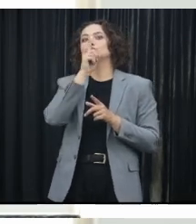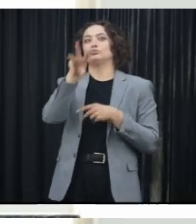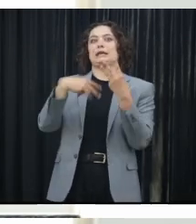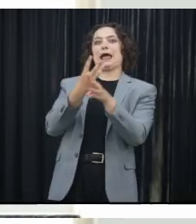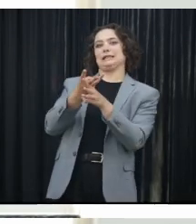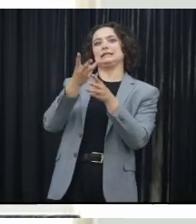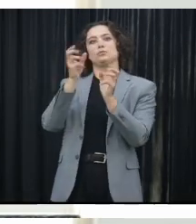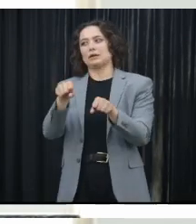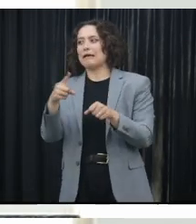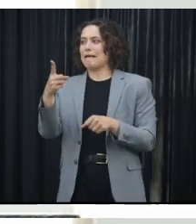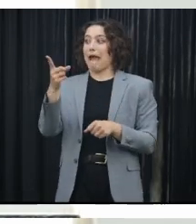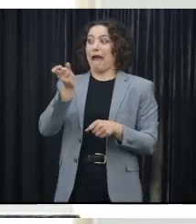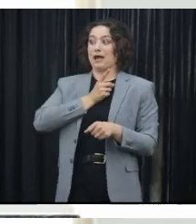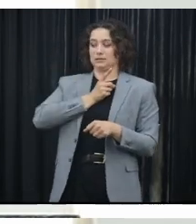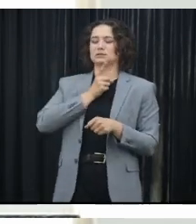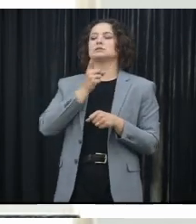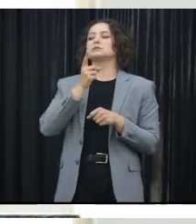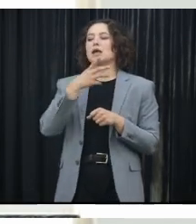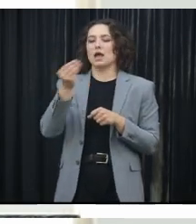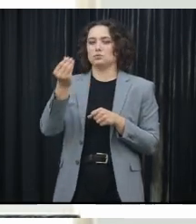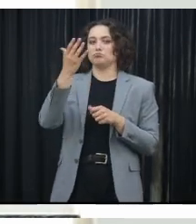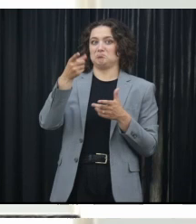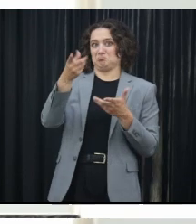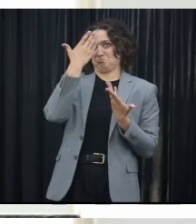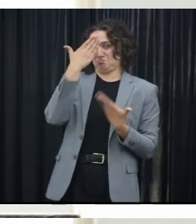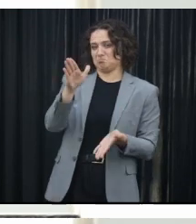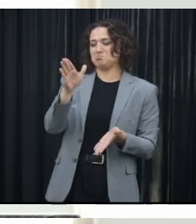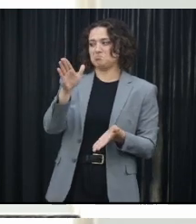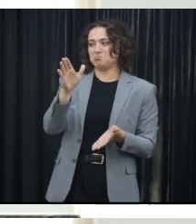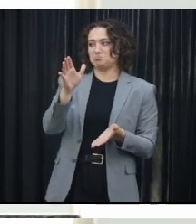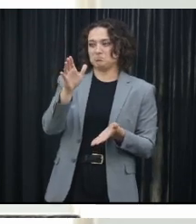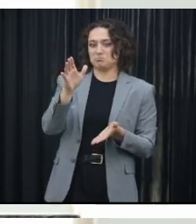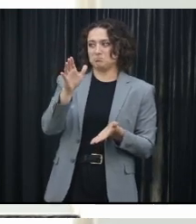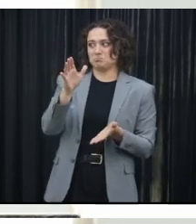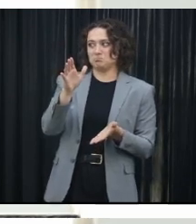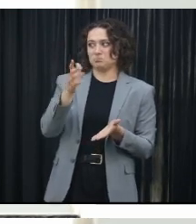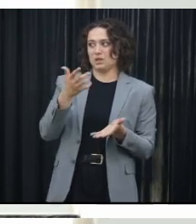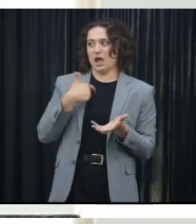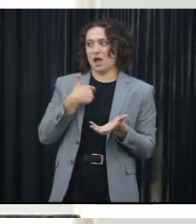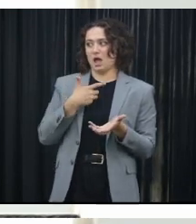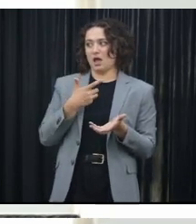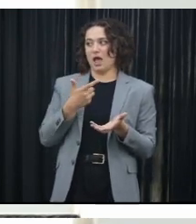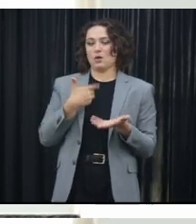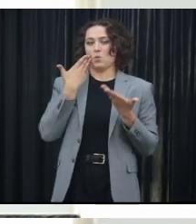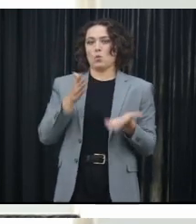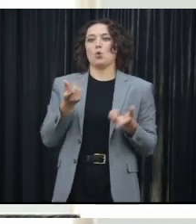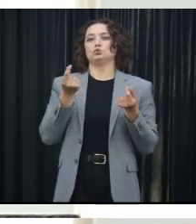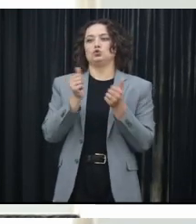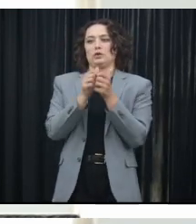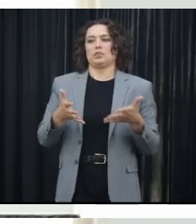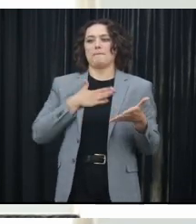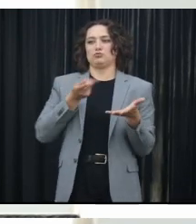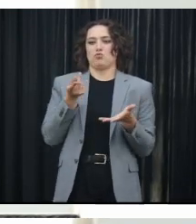ask and educate yourself, because I don't know what I would do without my leader dog. So. Thank you,